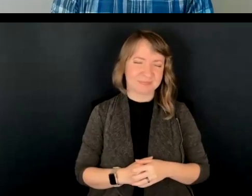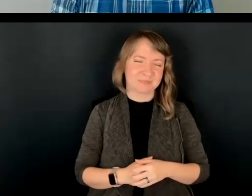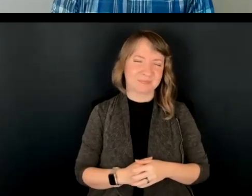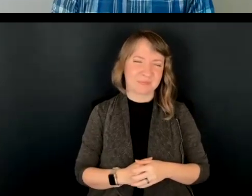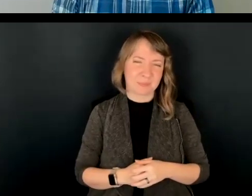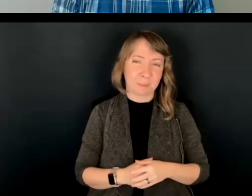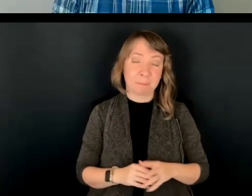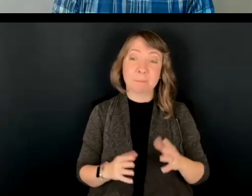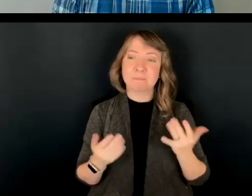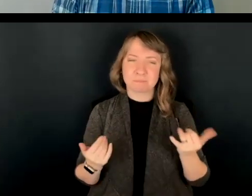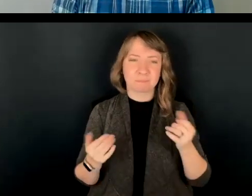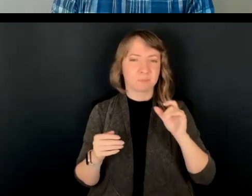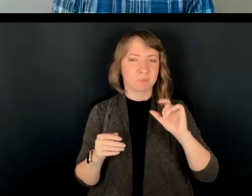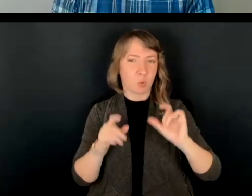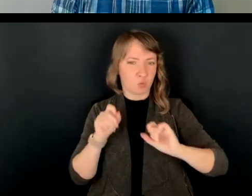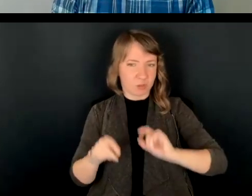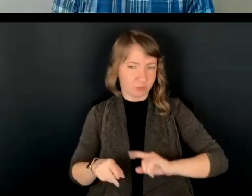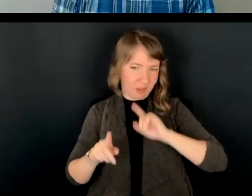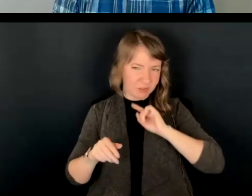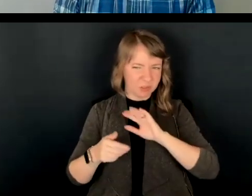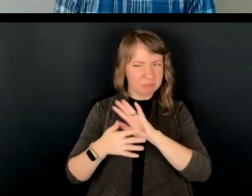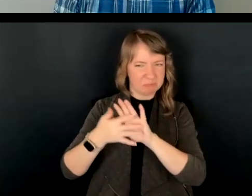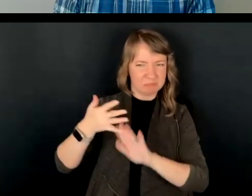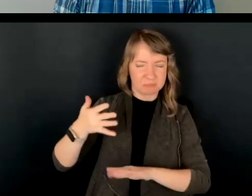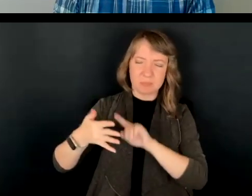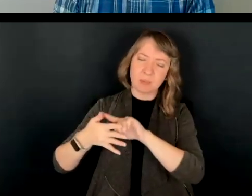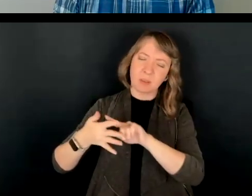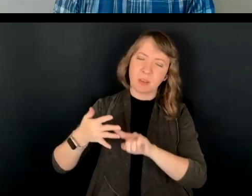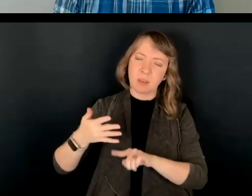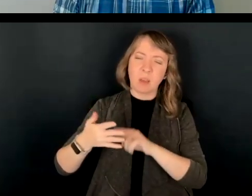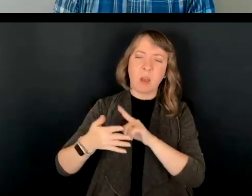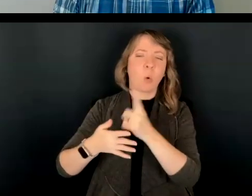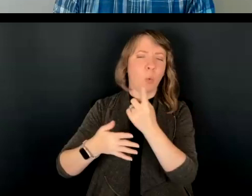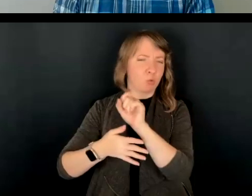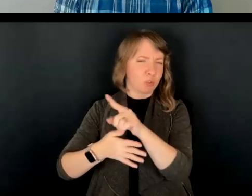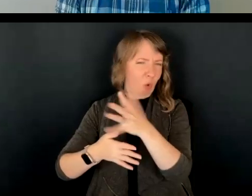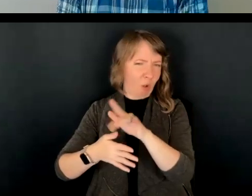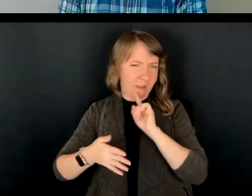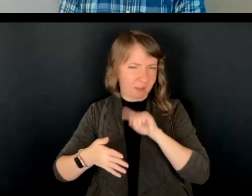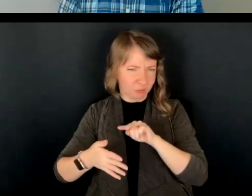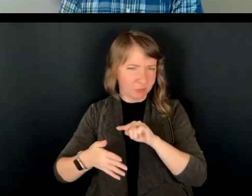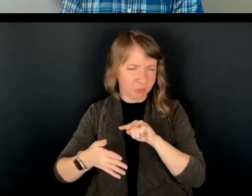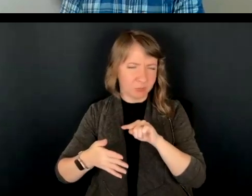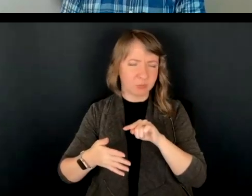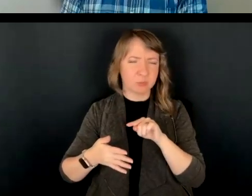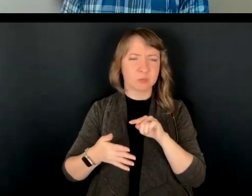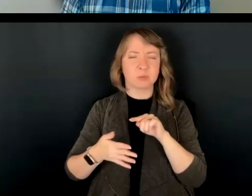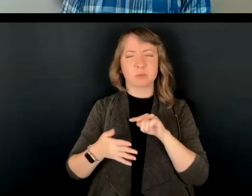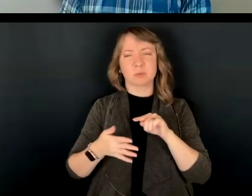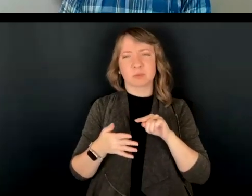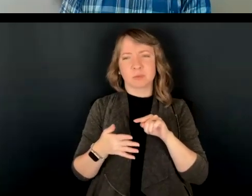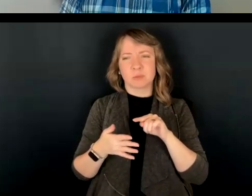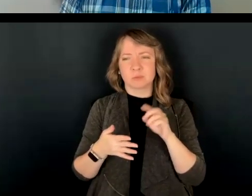We have a few questions coming in. One has already been answered, but it's something that we got a